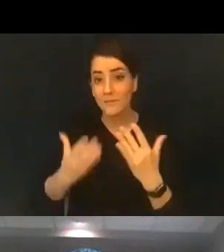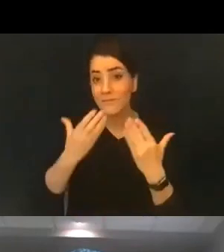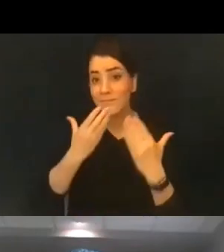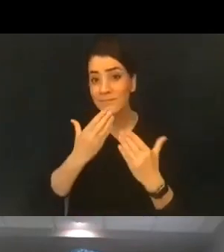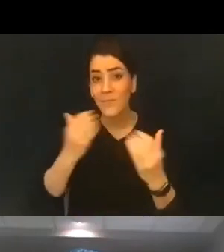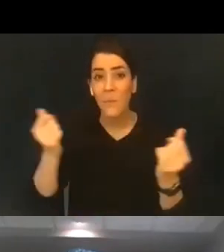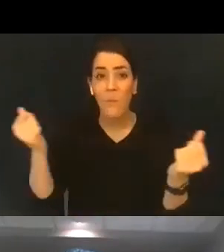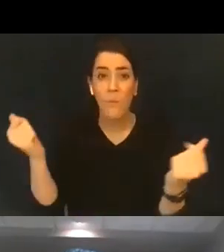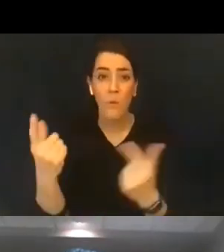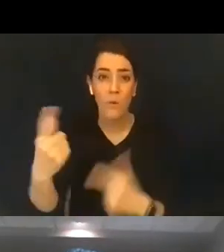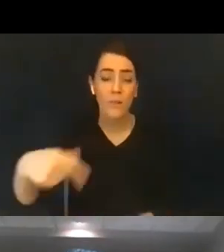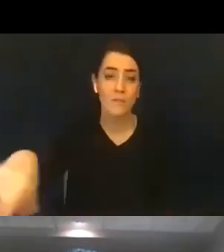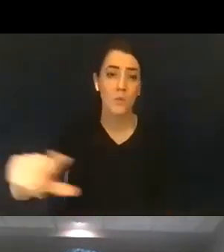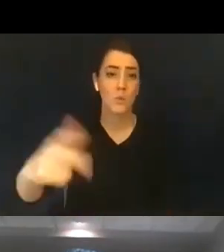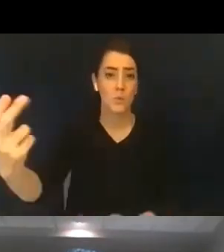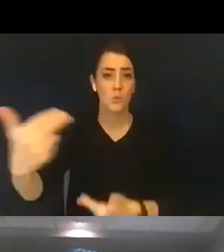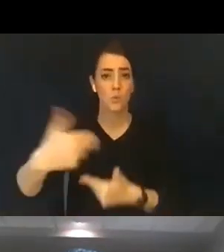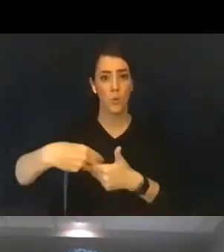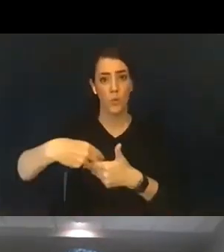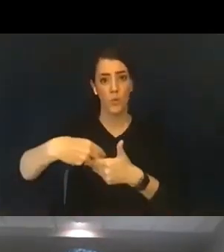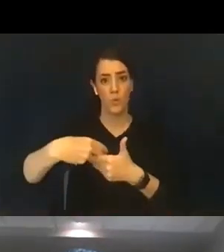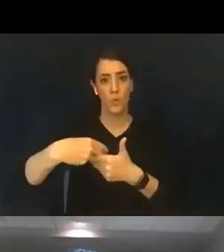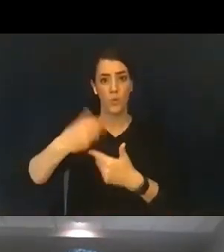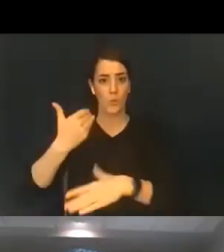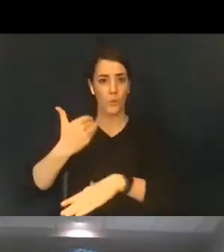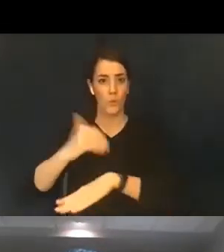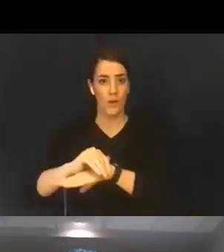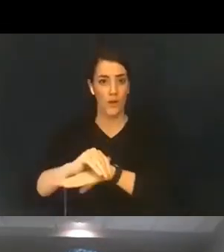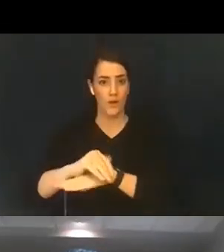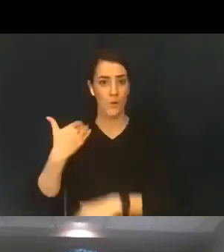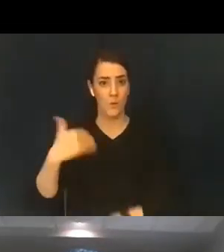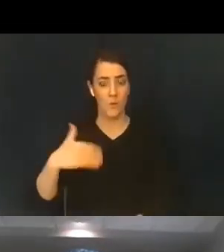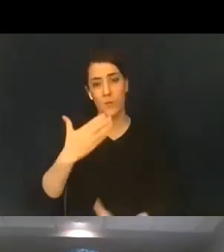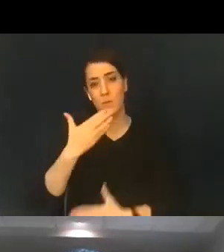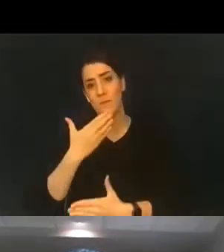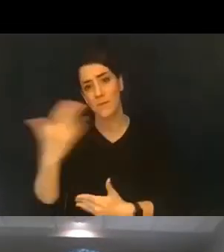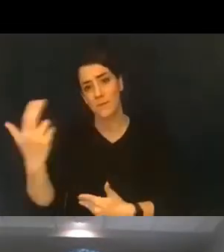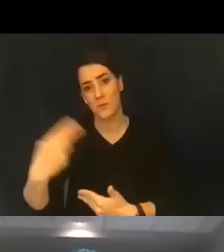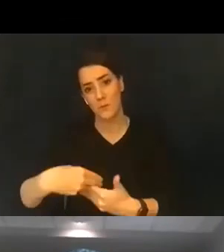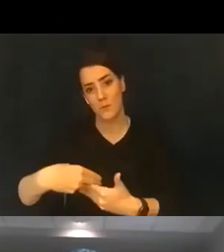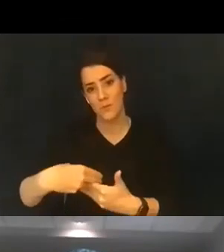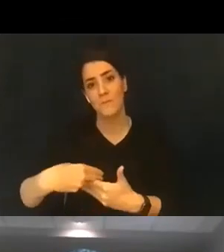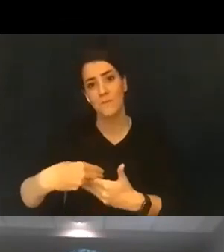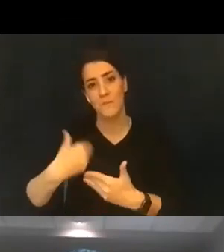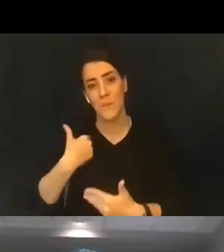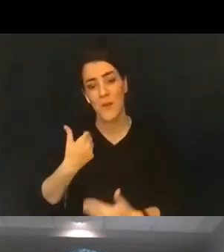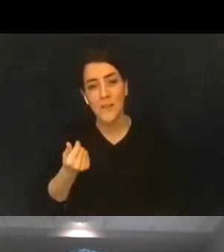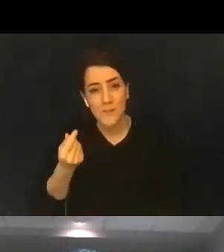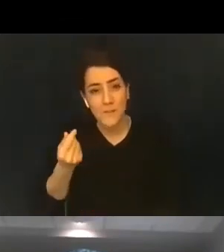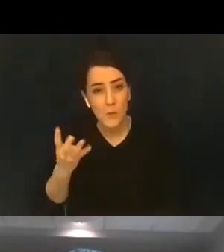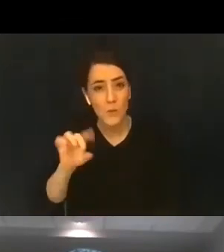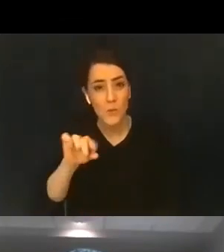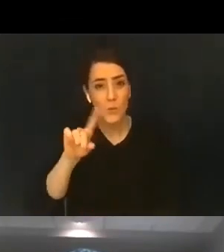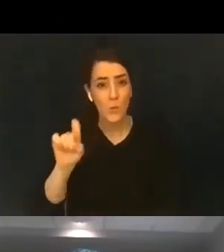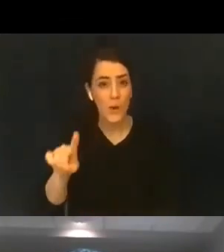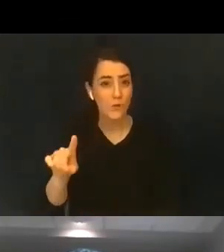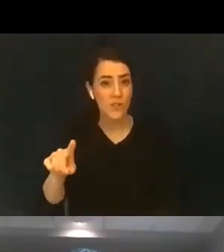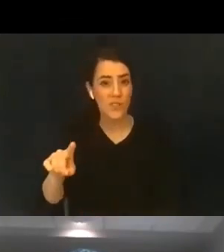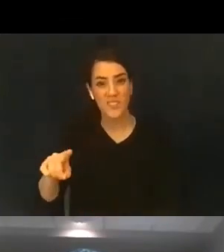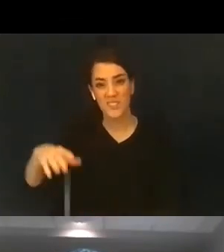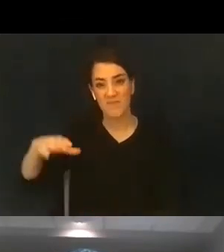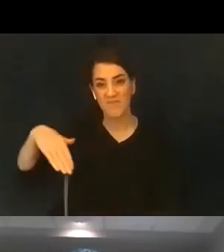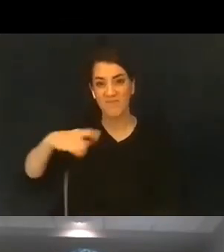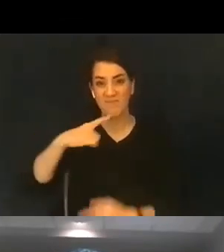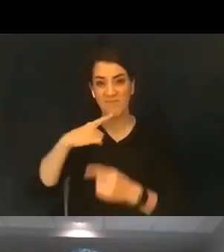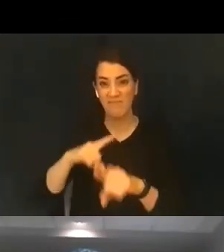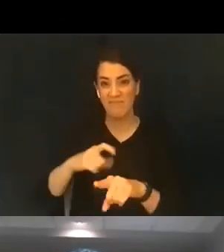joined us tonight for this conversation. And I know there were a few questions still remaining about education, and I